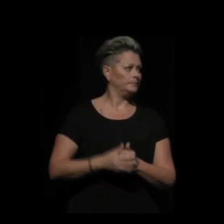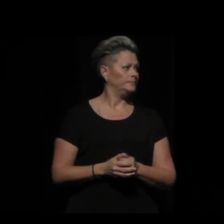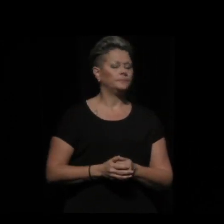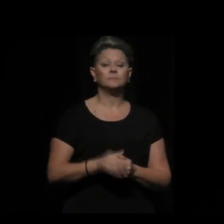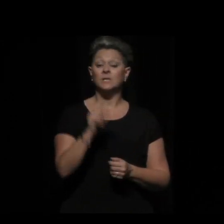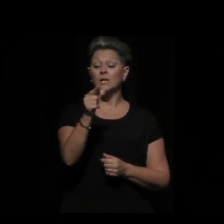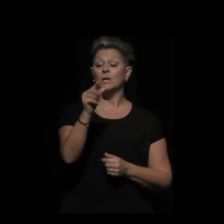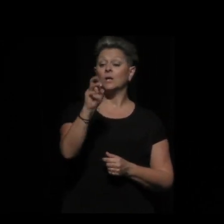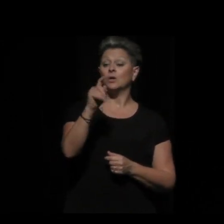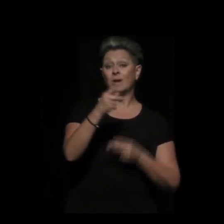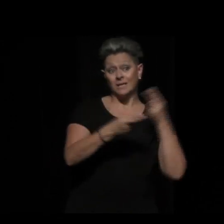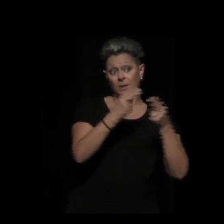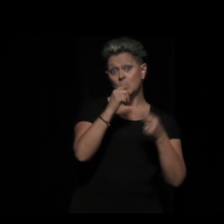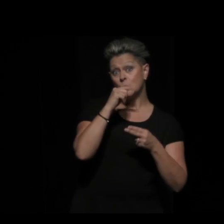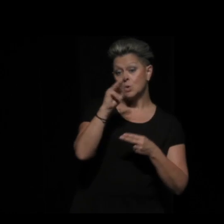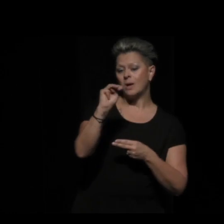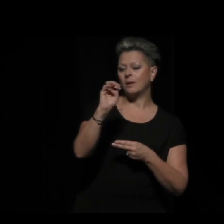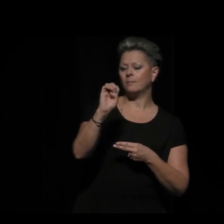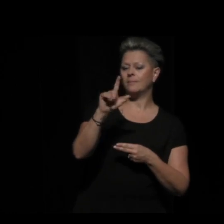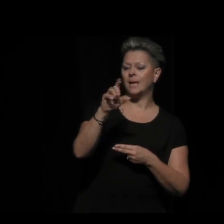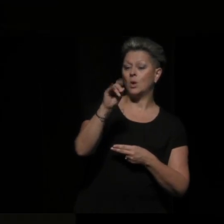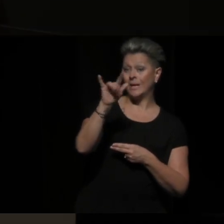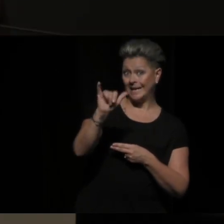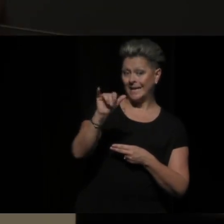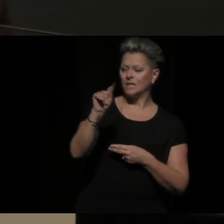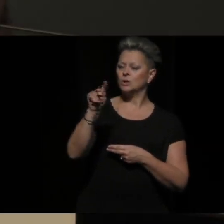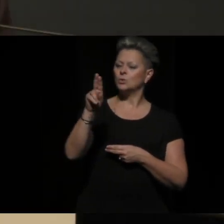Greg was nominated by Melanie Tucker.